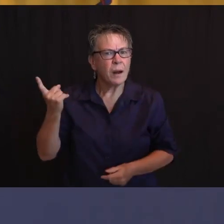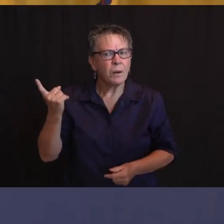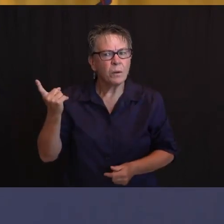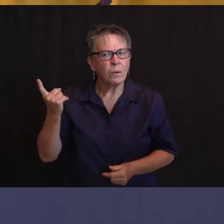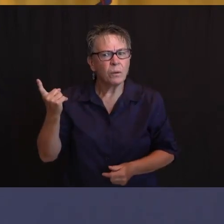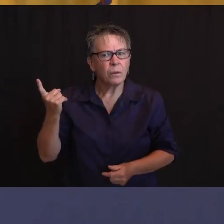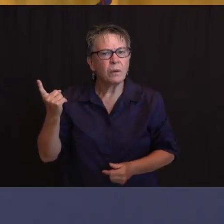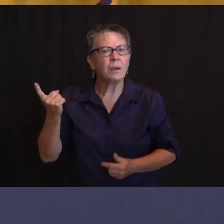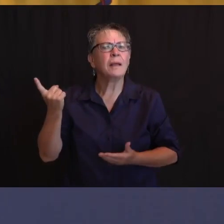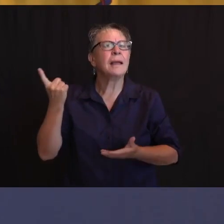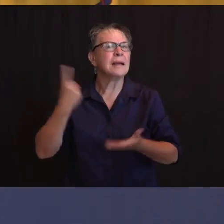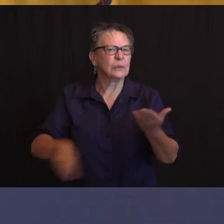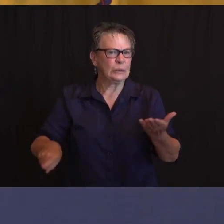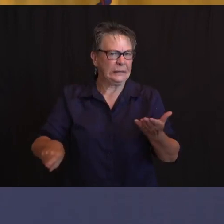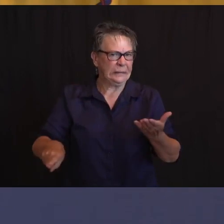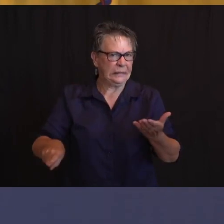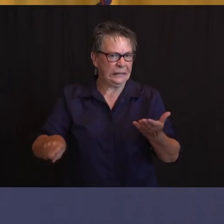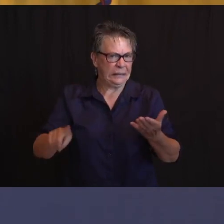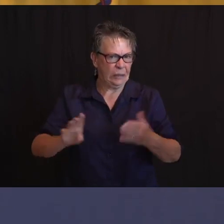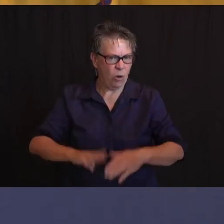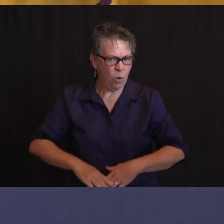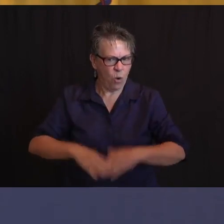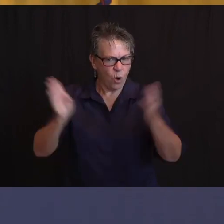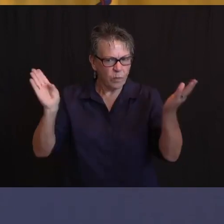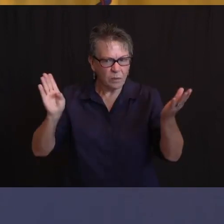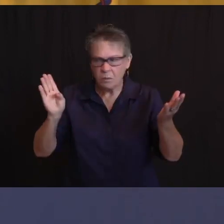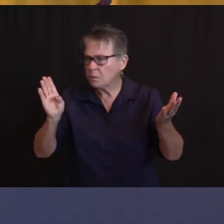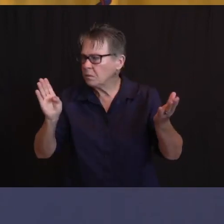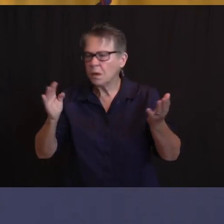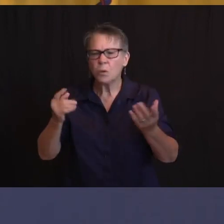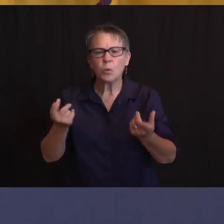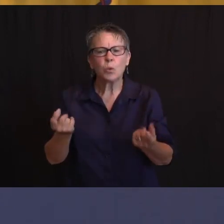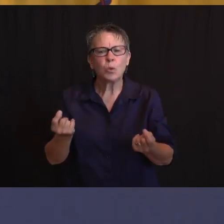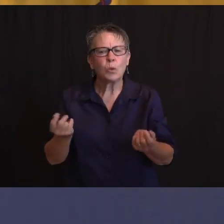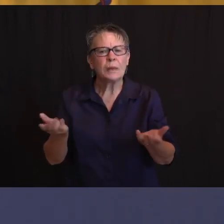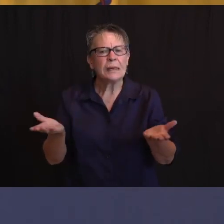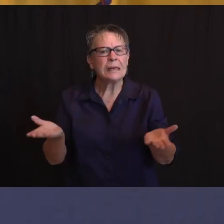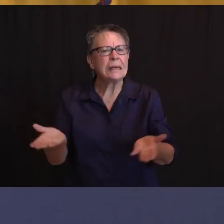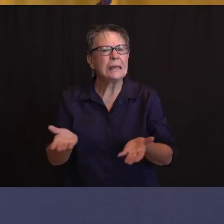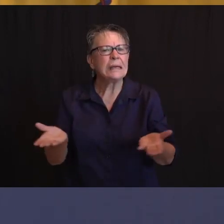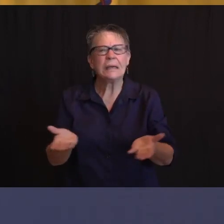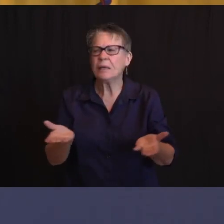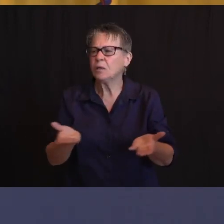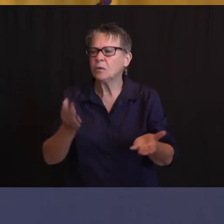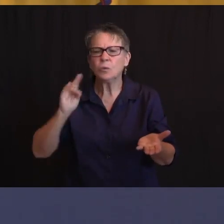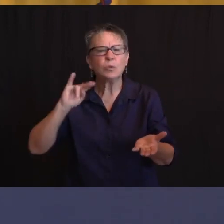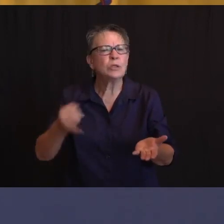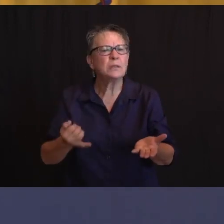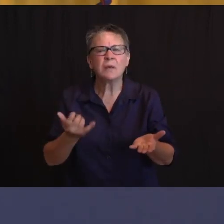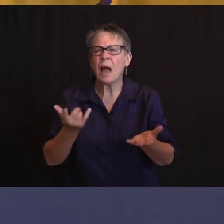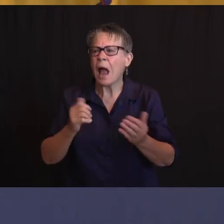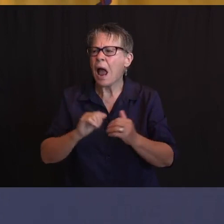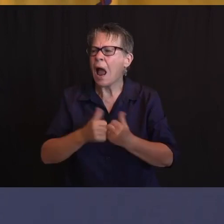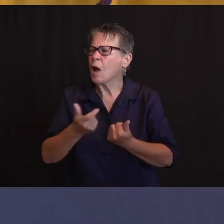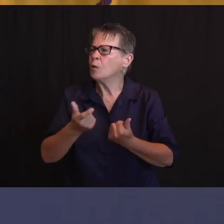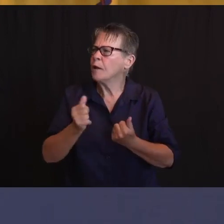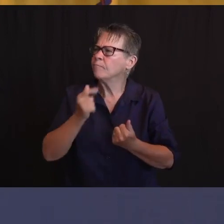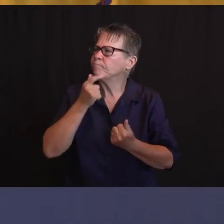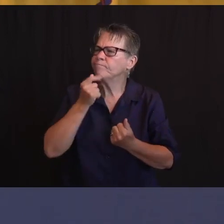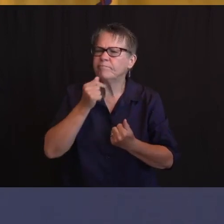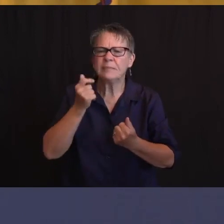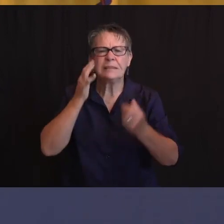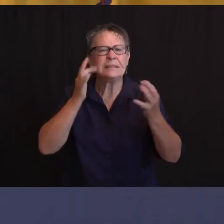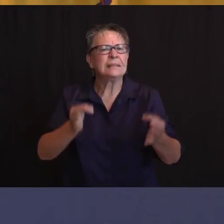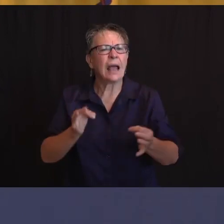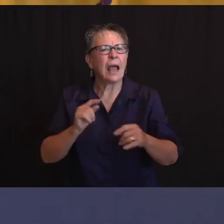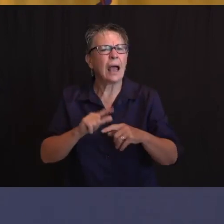help make your decision here in New Jersey? Thank you. Thank you for that. On contact tracing, it is